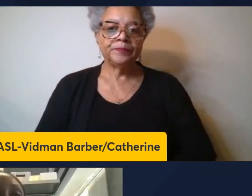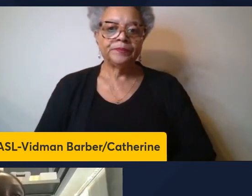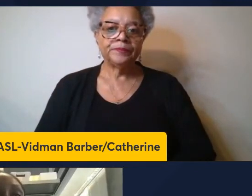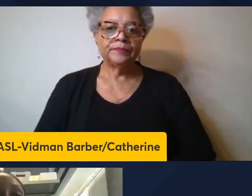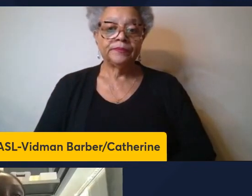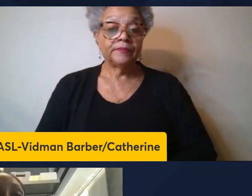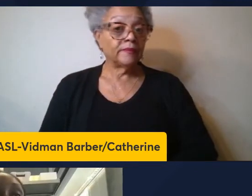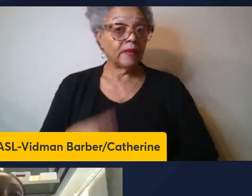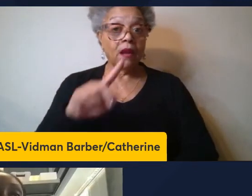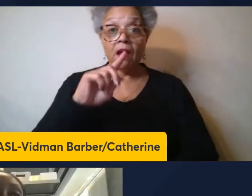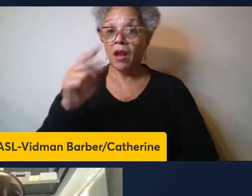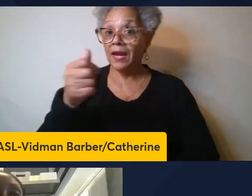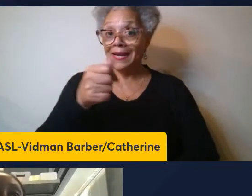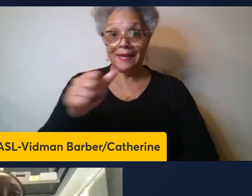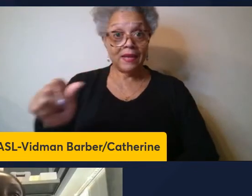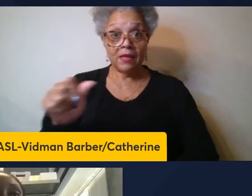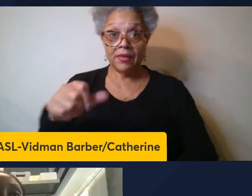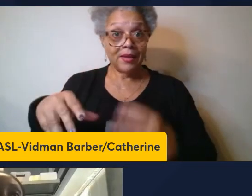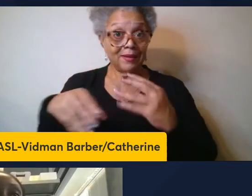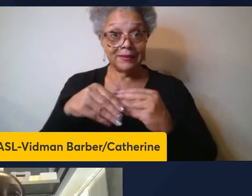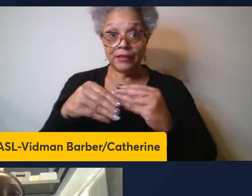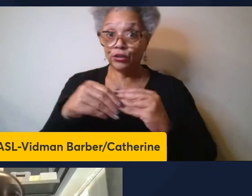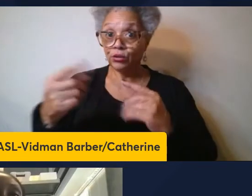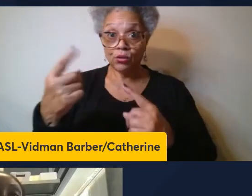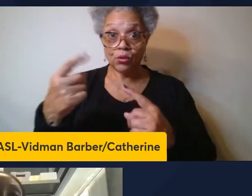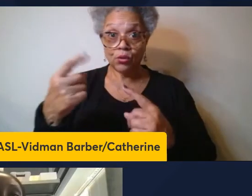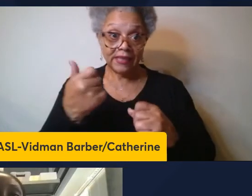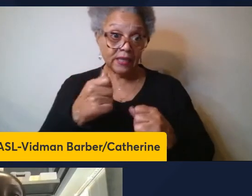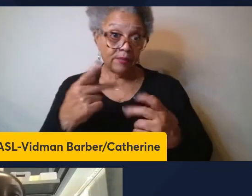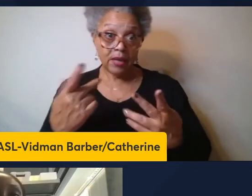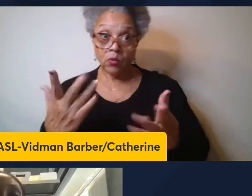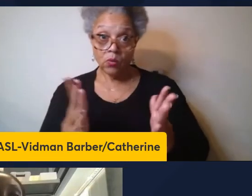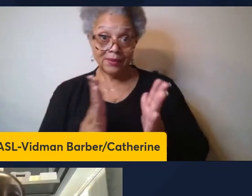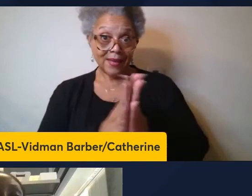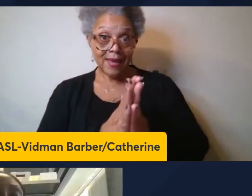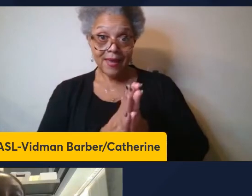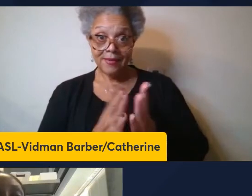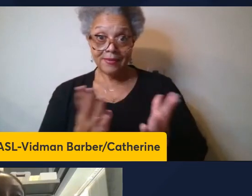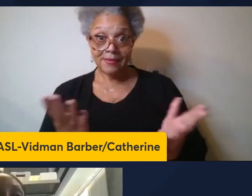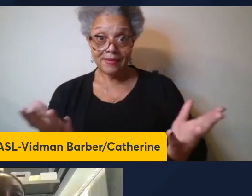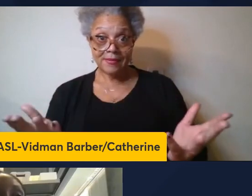Are there any additional questions anybody would like to ask?